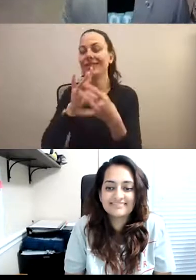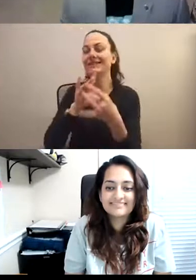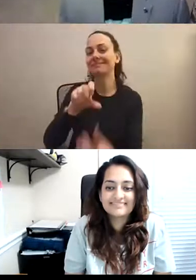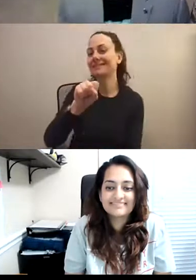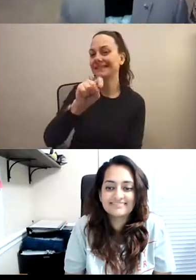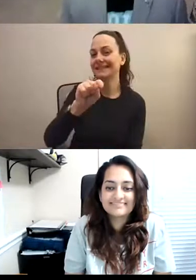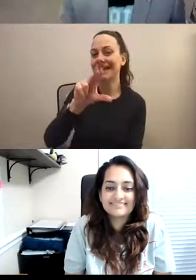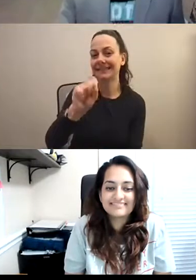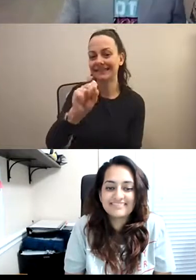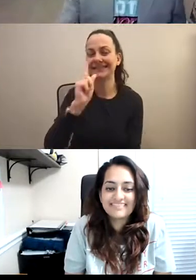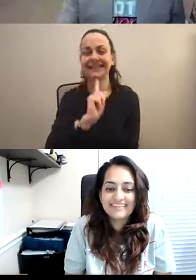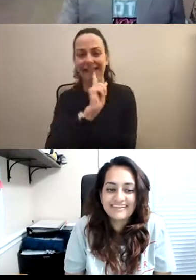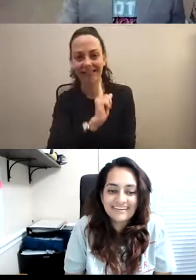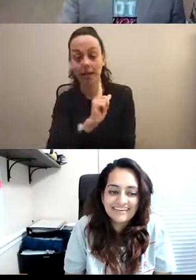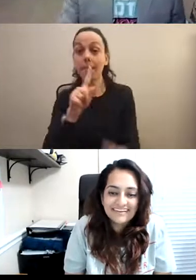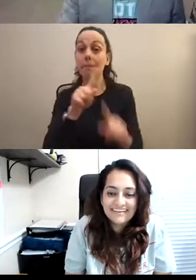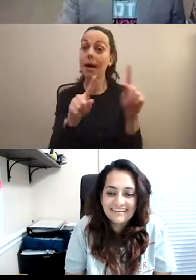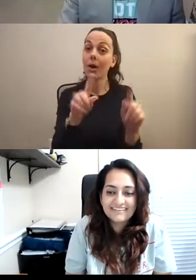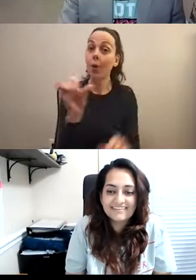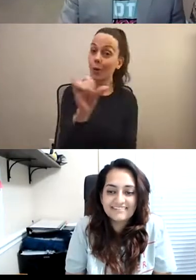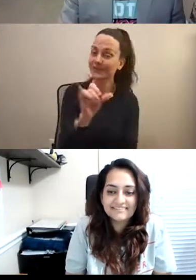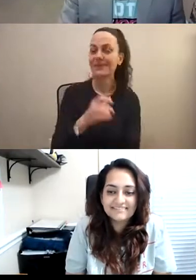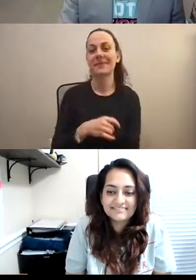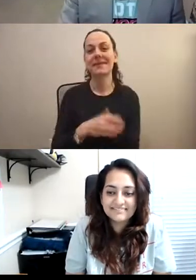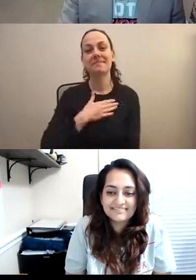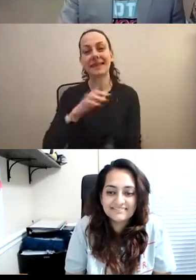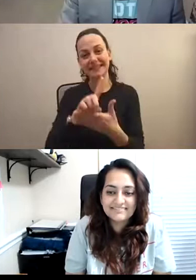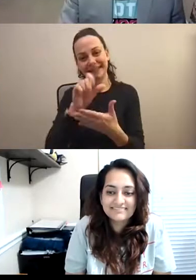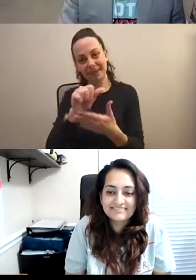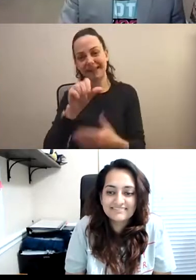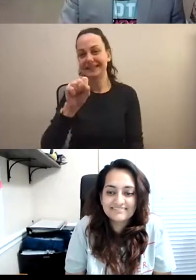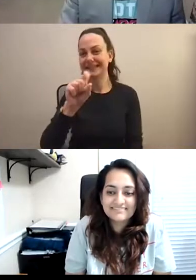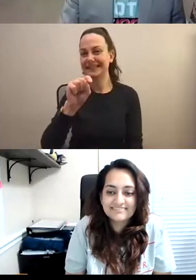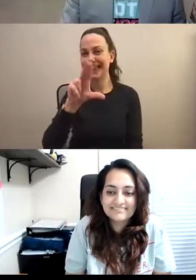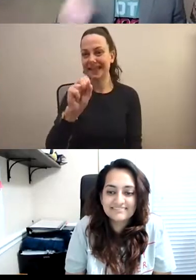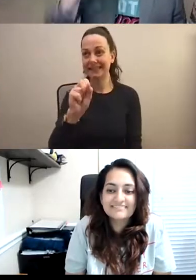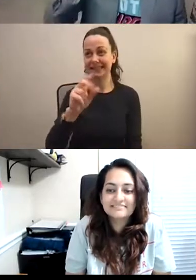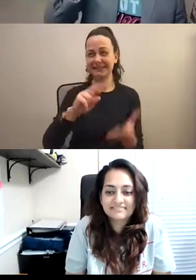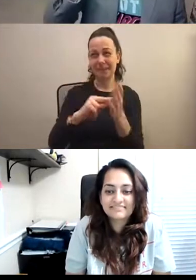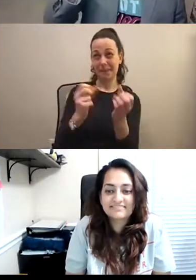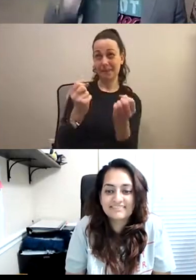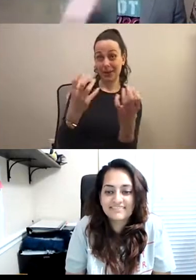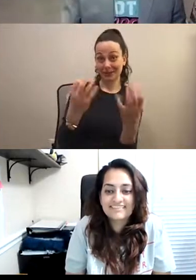is single, but also my disability status is multiple, I guess. So cool.